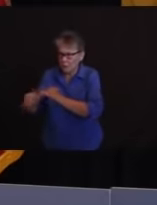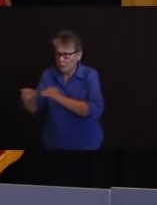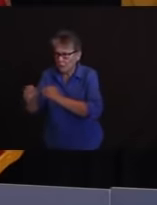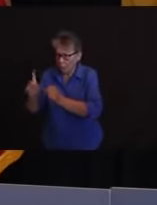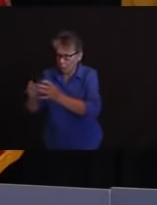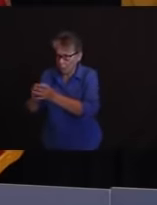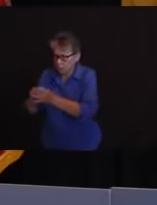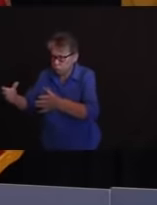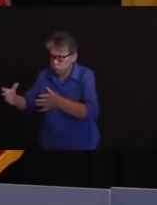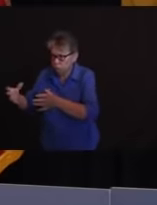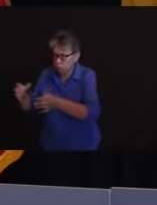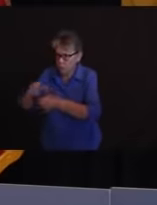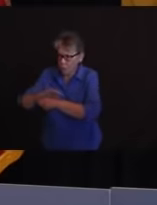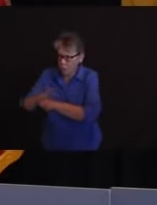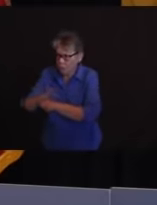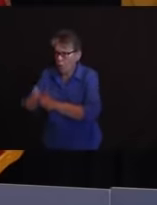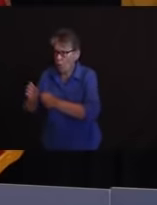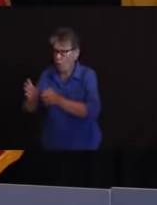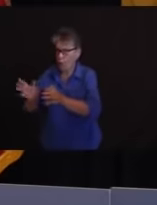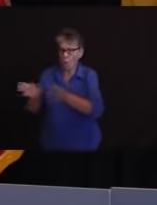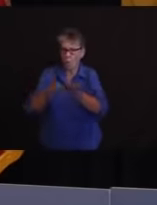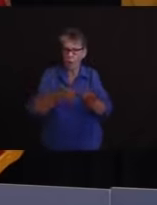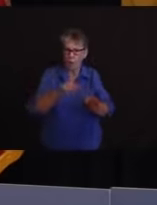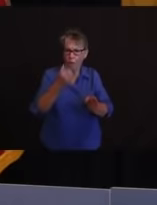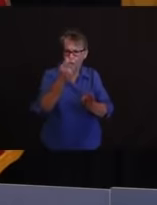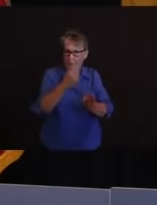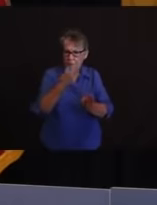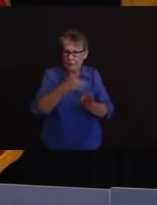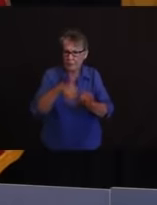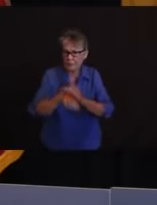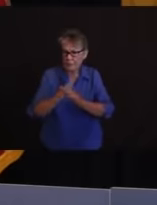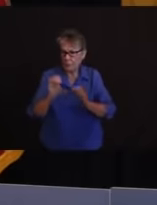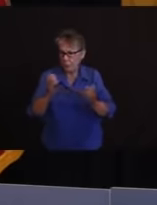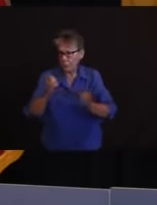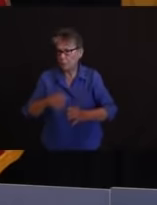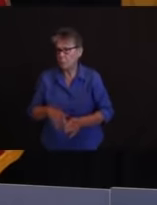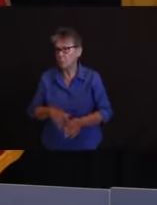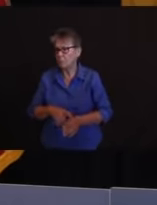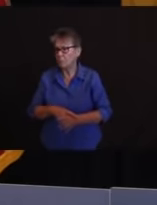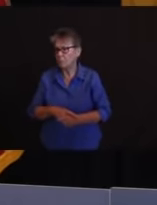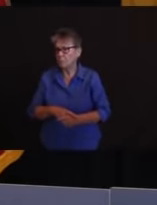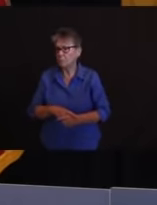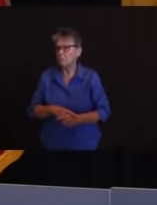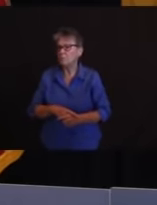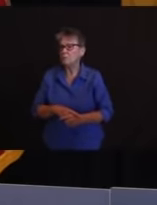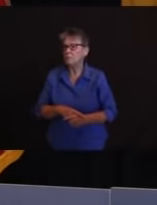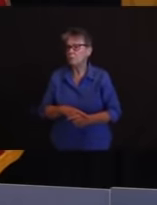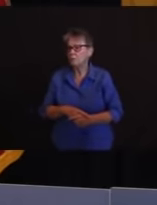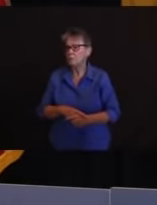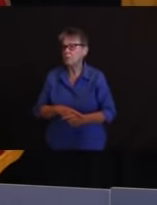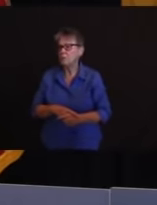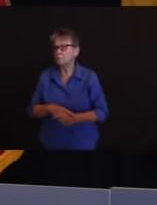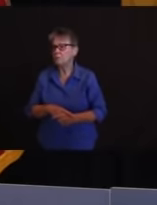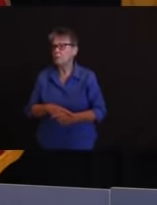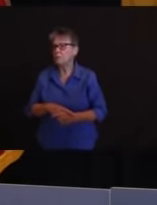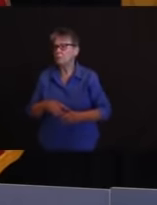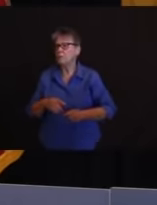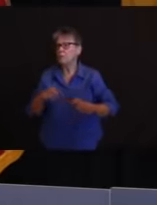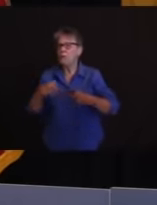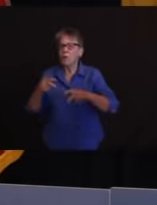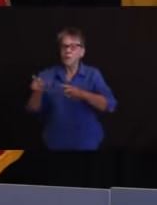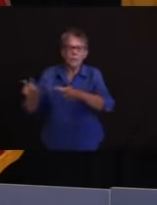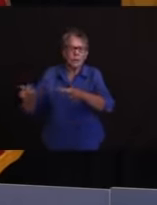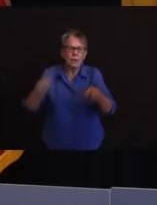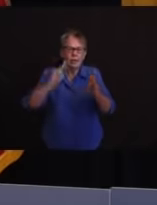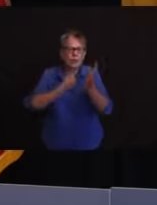said, hotspots outside the state concern us. Well, so do hotspots within the state. So we listen to what our local health departments know and what they're doing. They're the boots on the ground. They're hearing